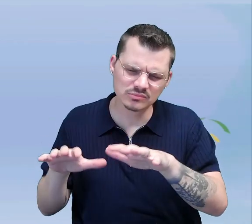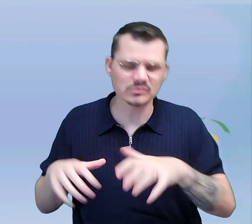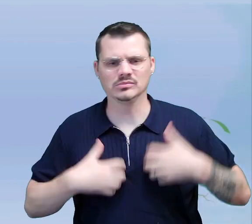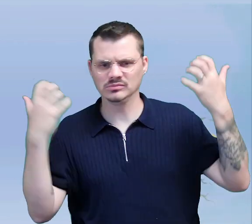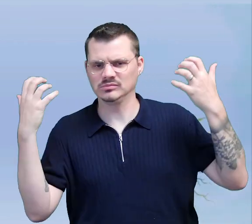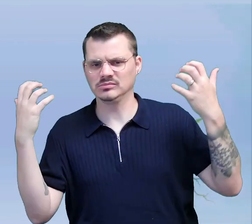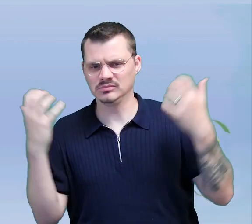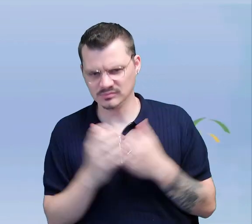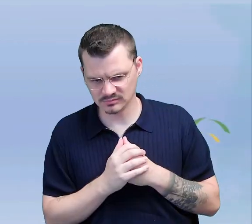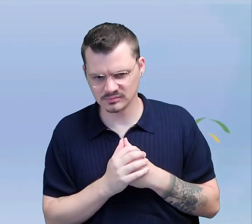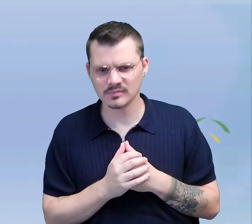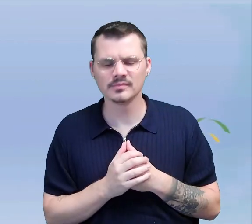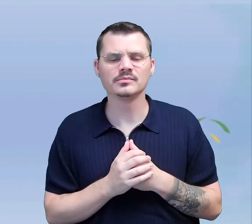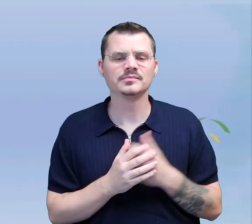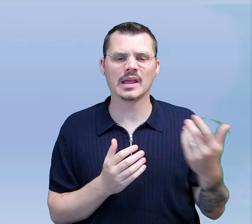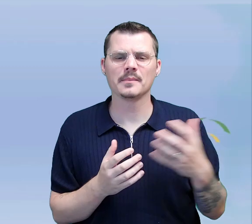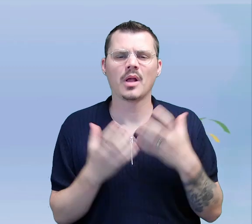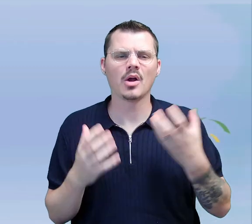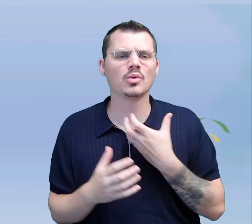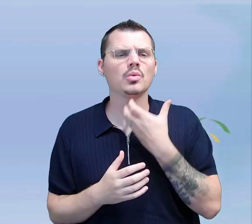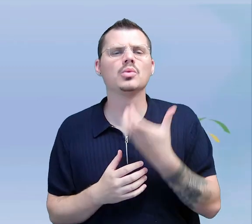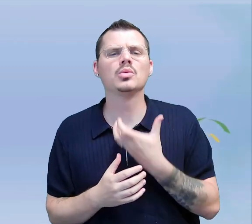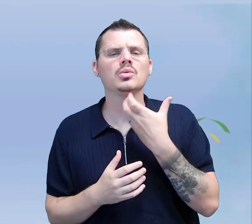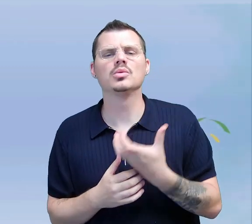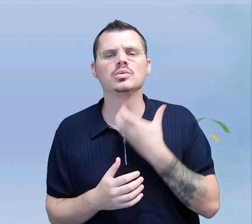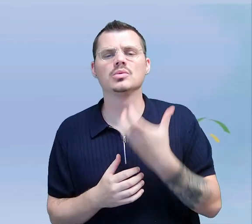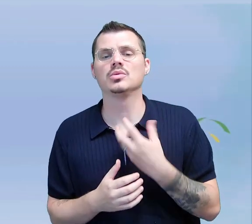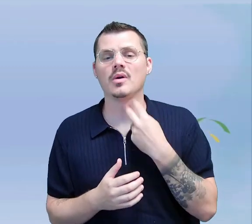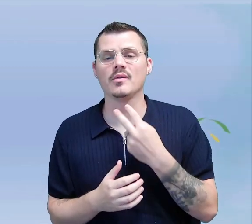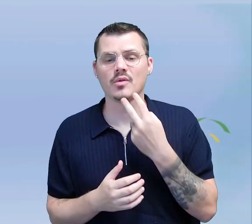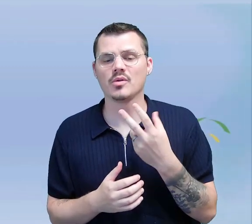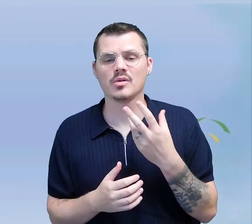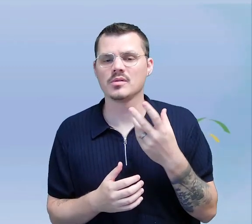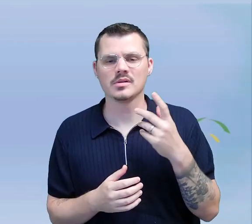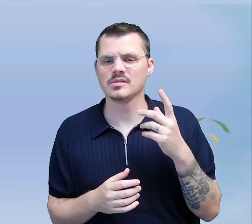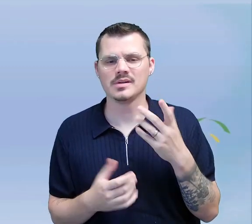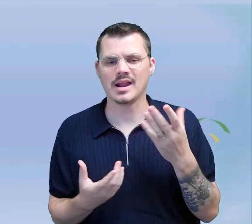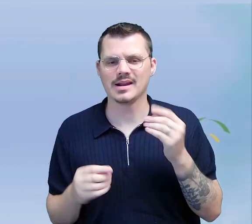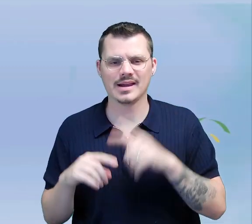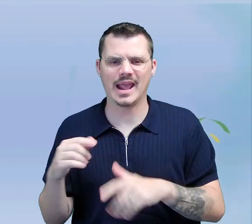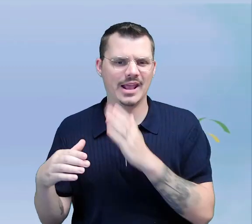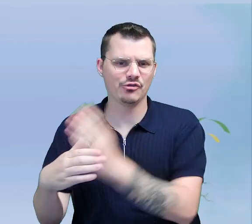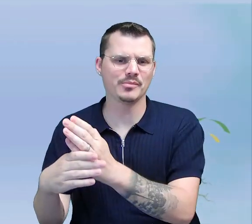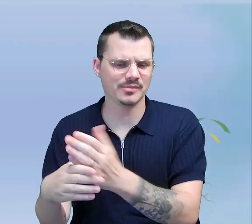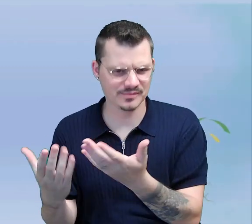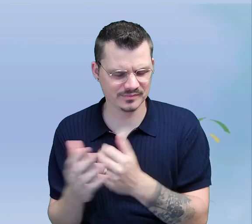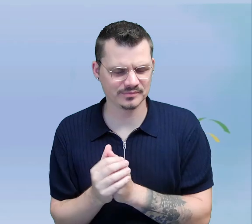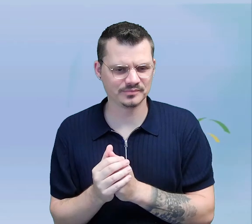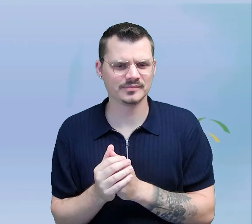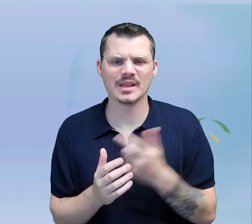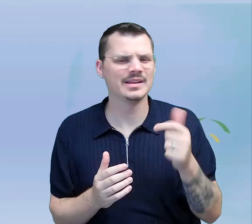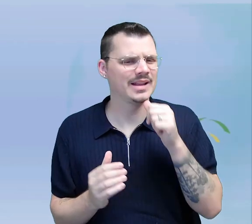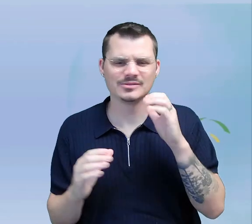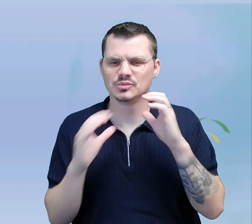down. He makes lots of vocalizations, and he's not interruptible. He